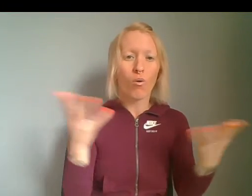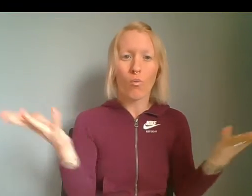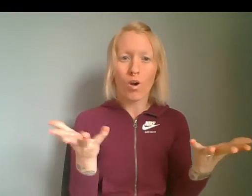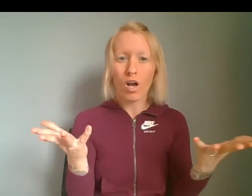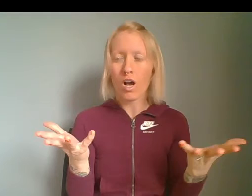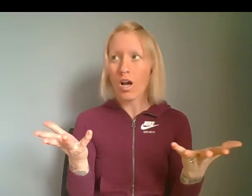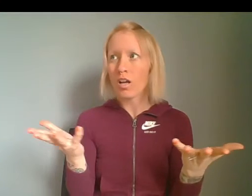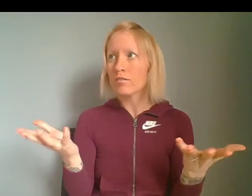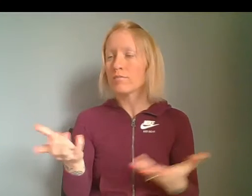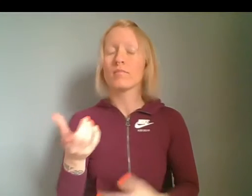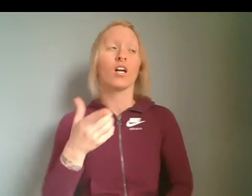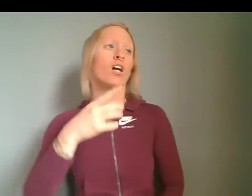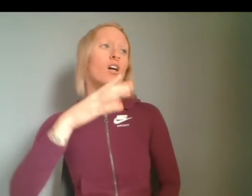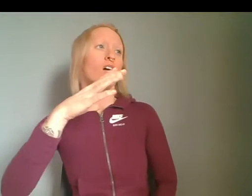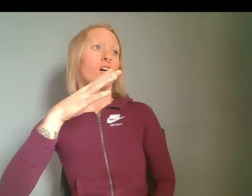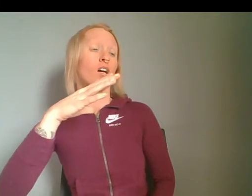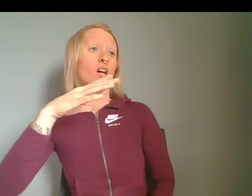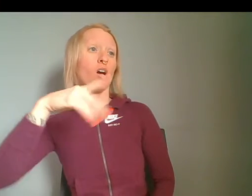called a